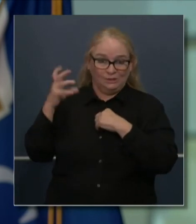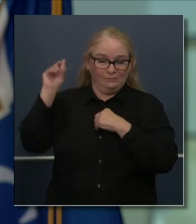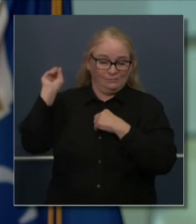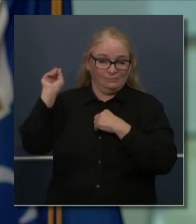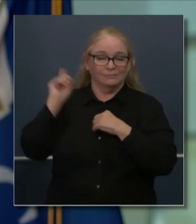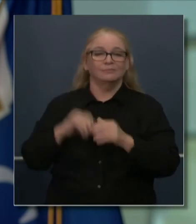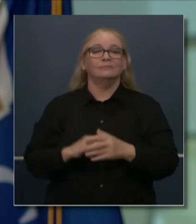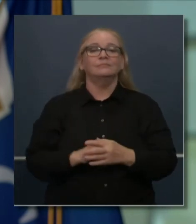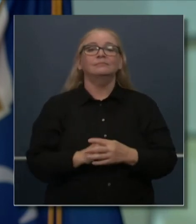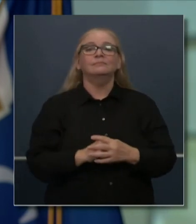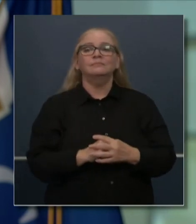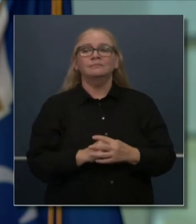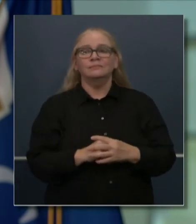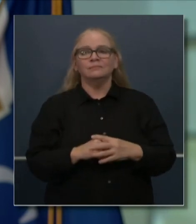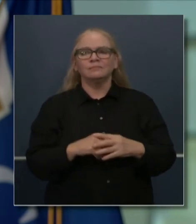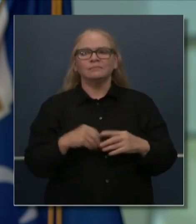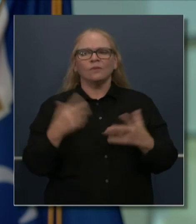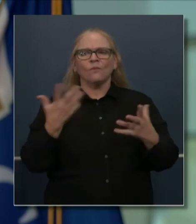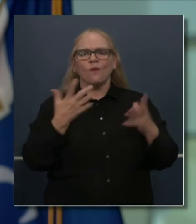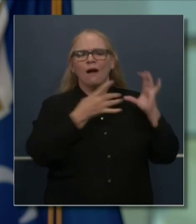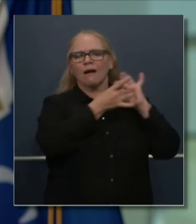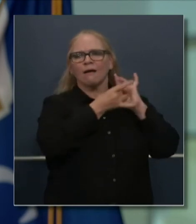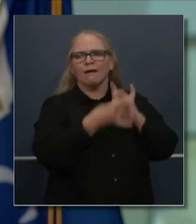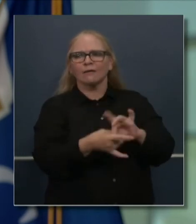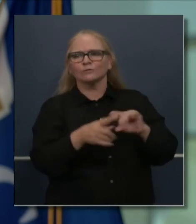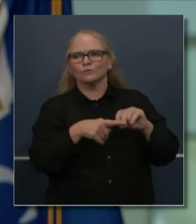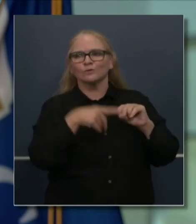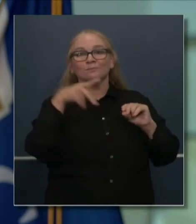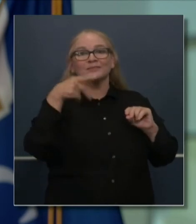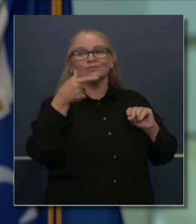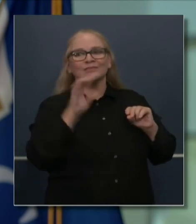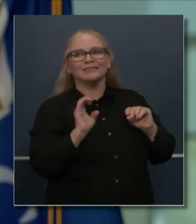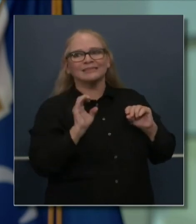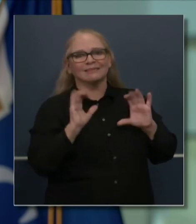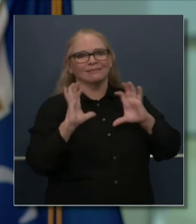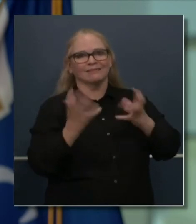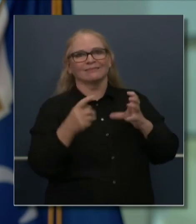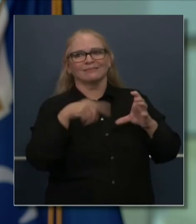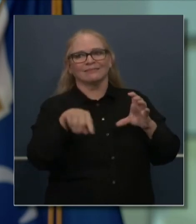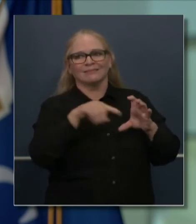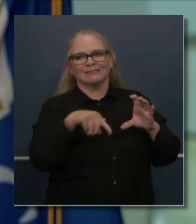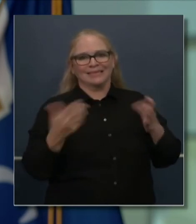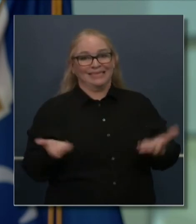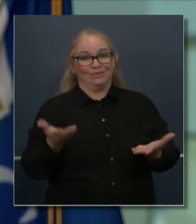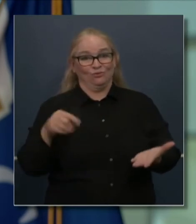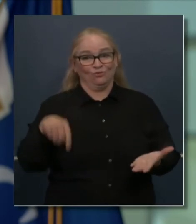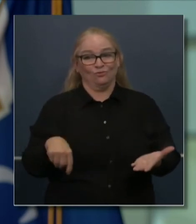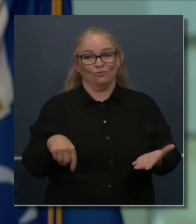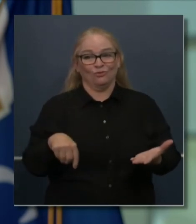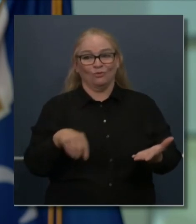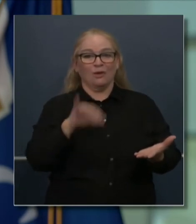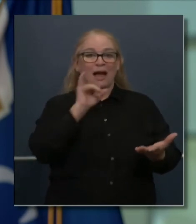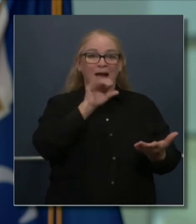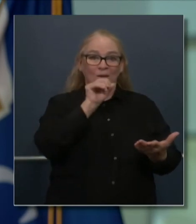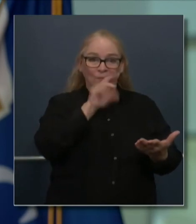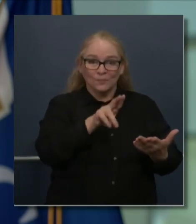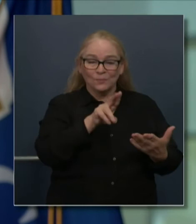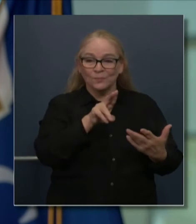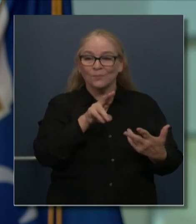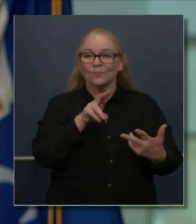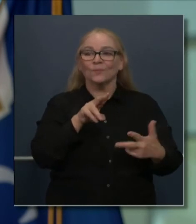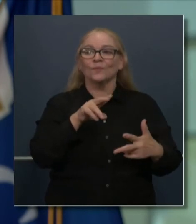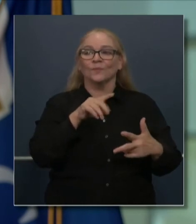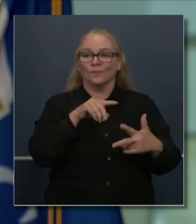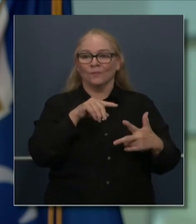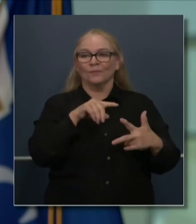conditions as it relates to PG&E as an entity, our IOUs generally coming out of bankruptcy, and the